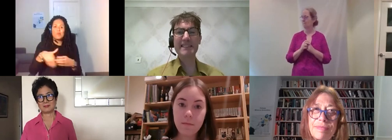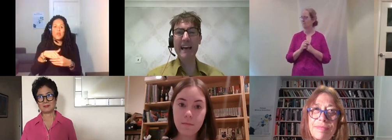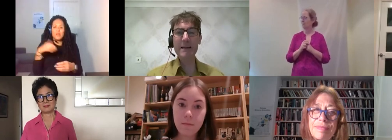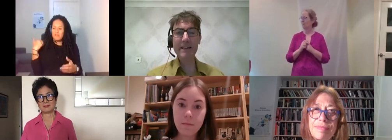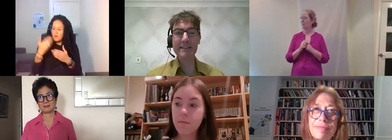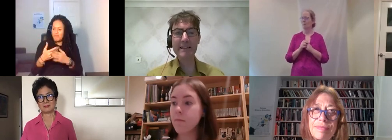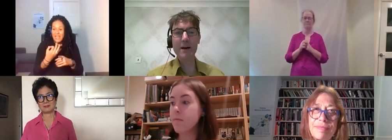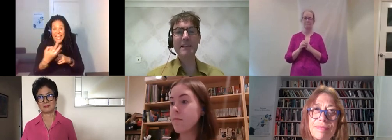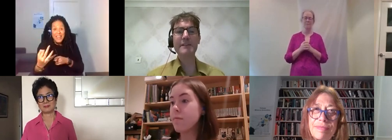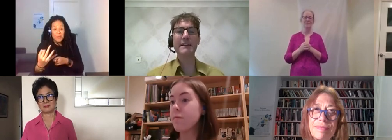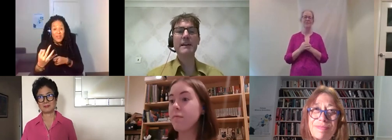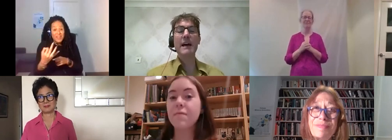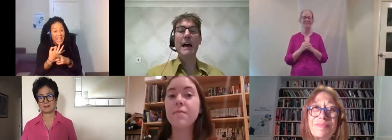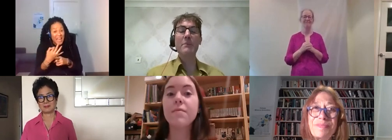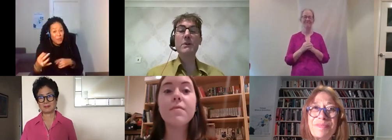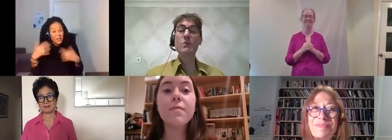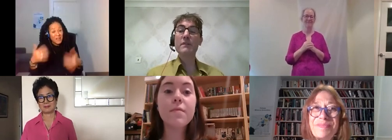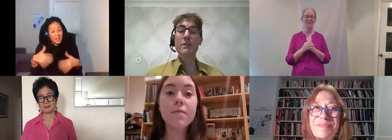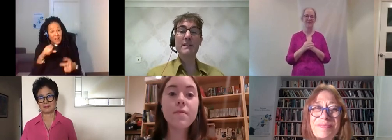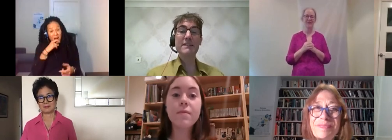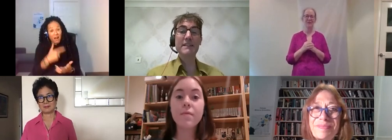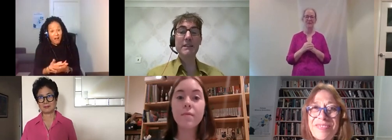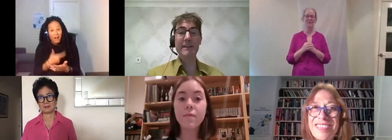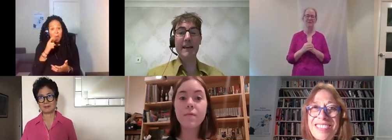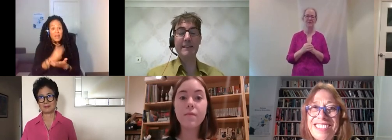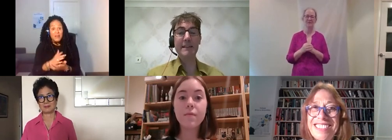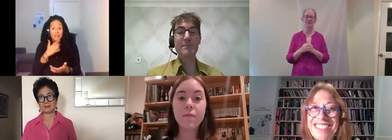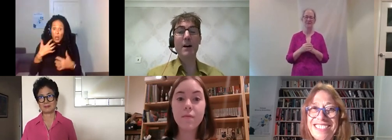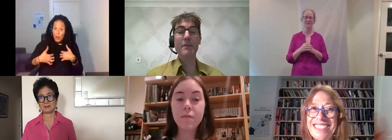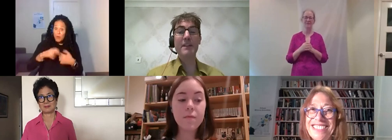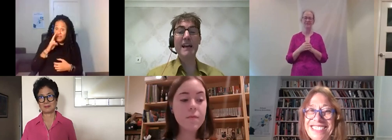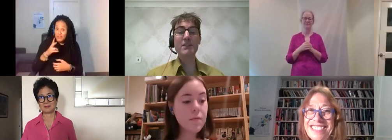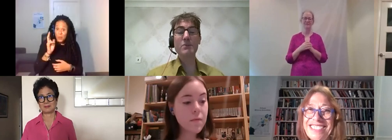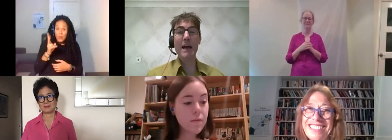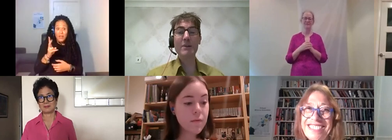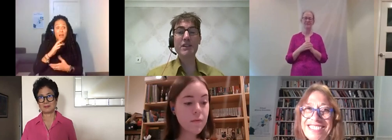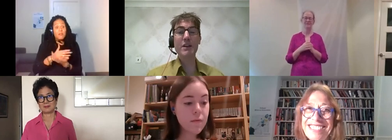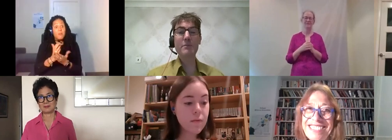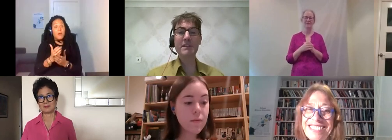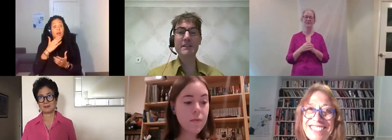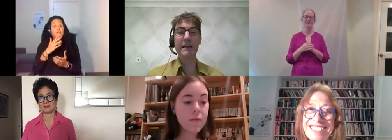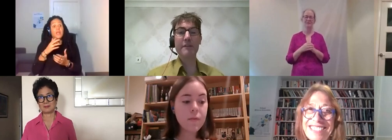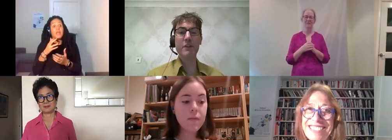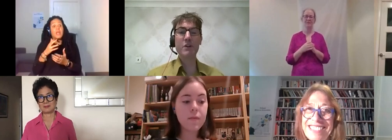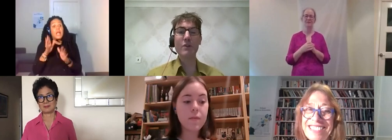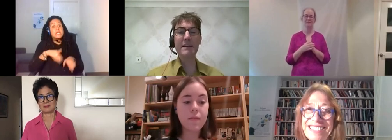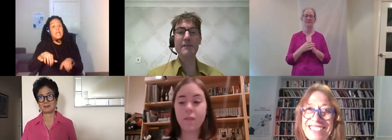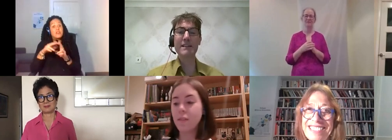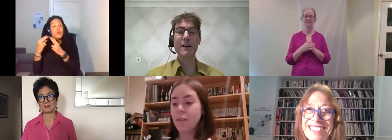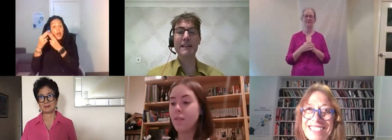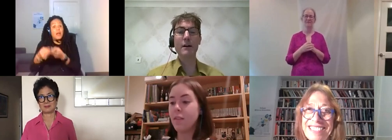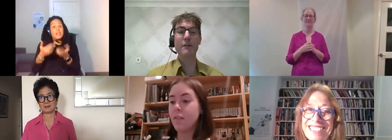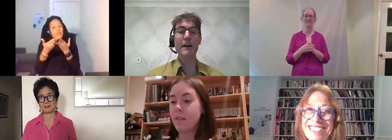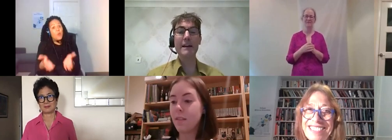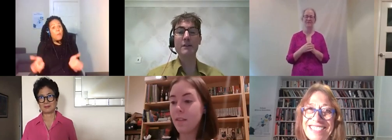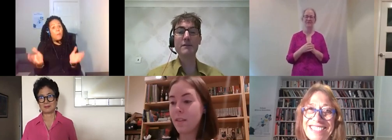8 weeks. 8 weeks, I can't believe it. And we all look forward to seeing you again as part of the National Heritage Open Day for the grand